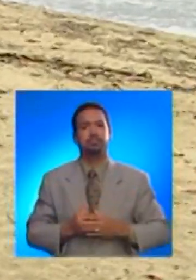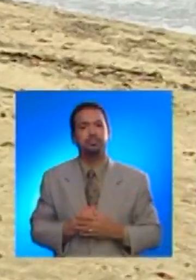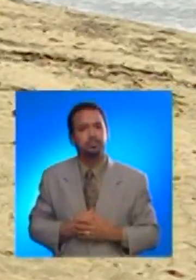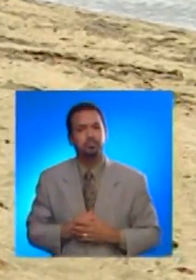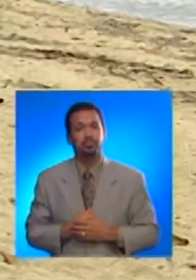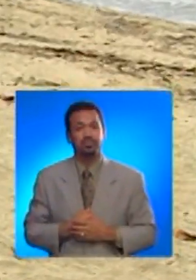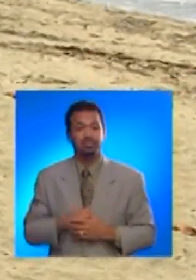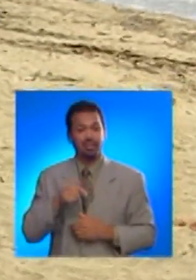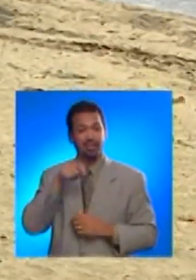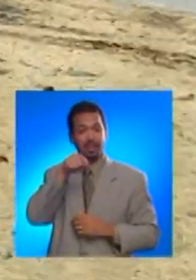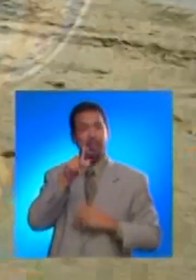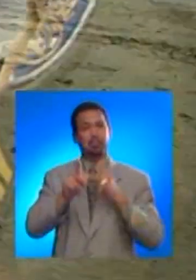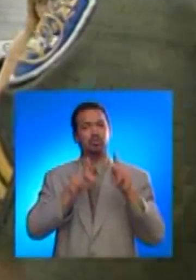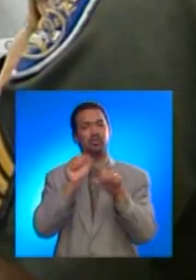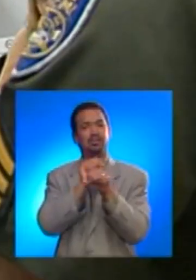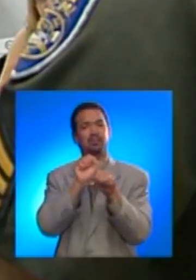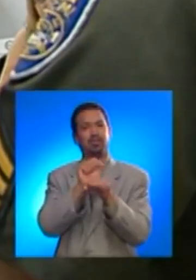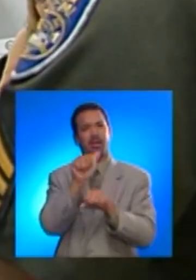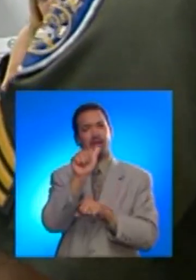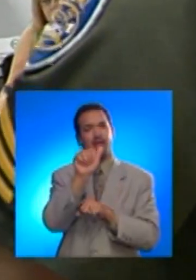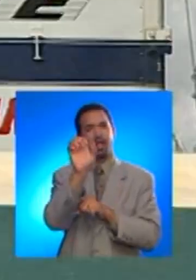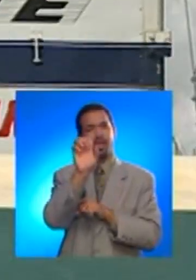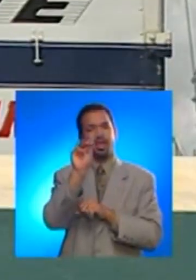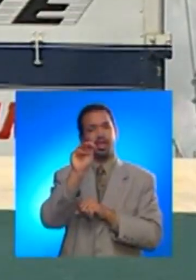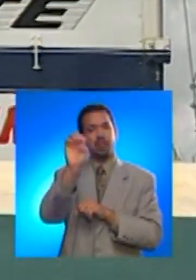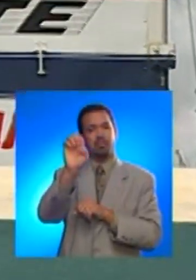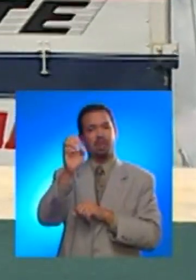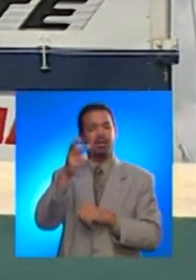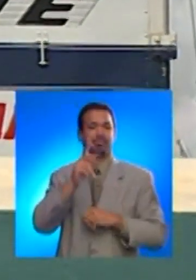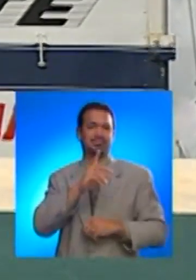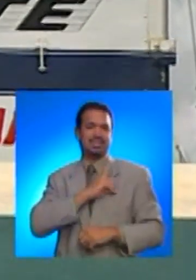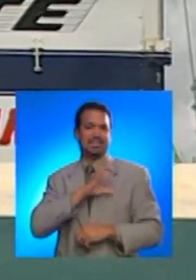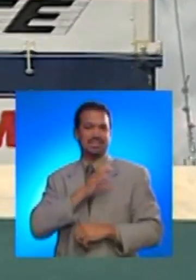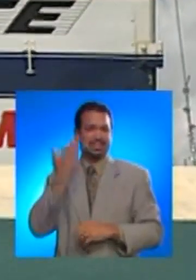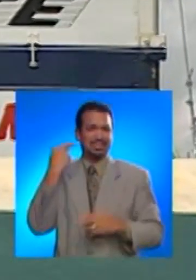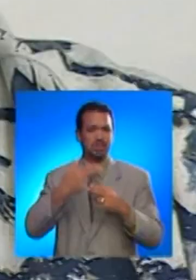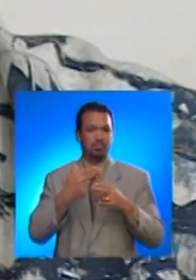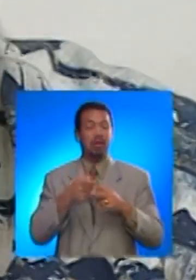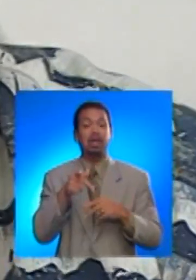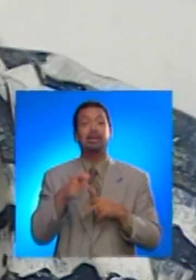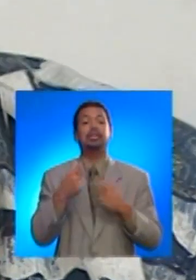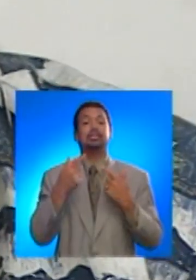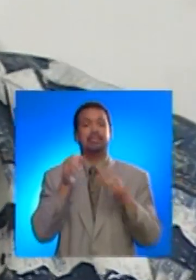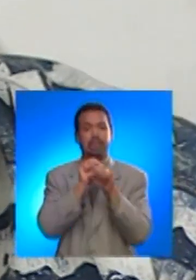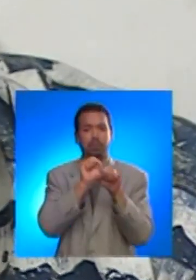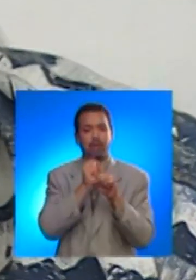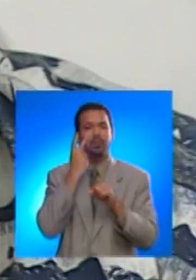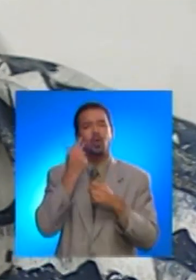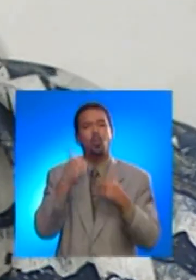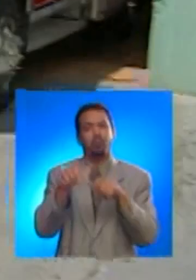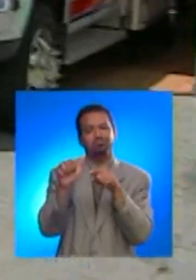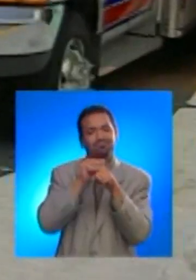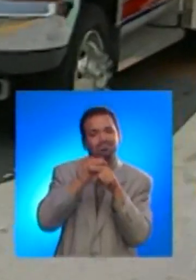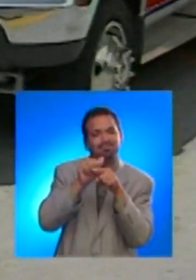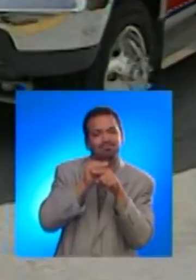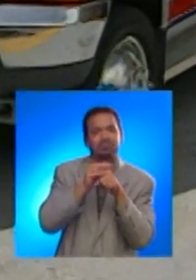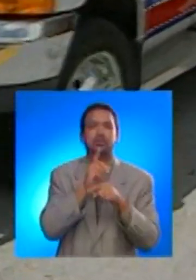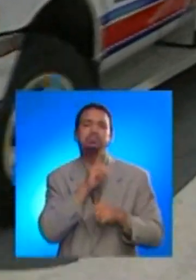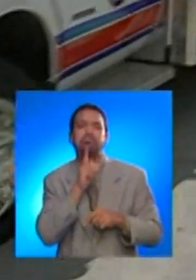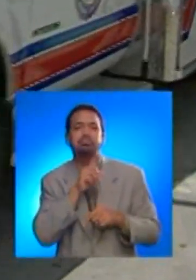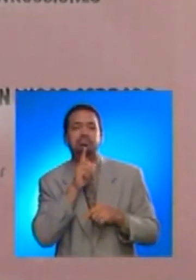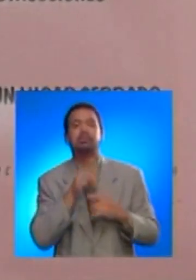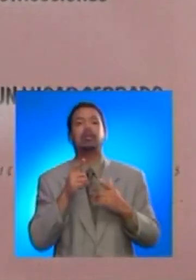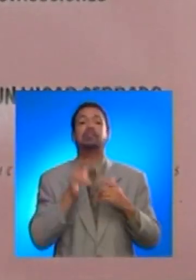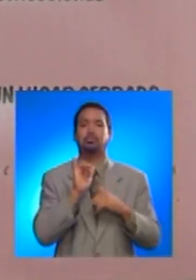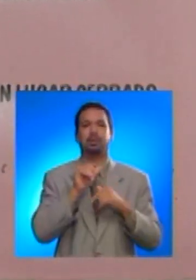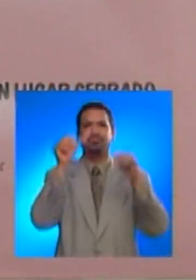earthquake. Here, personnel from the State Emergency Management Agency are developing a prevention system that includes